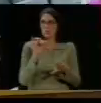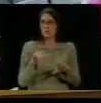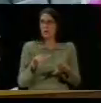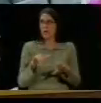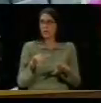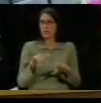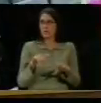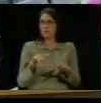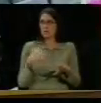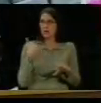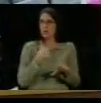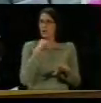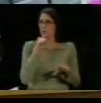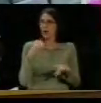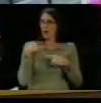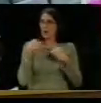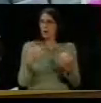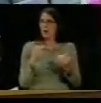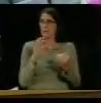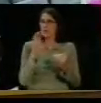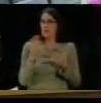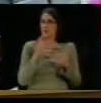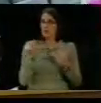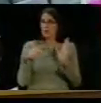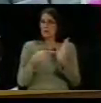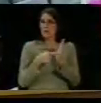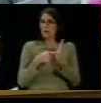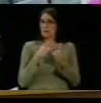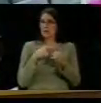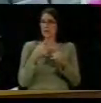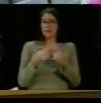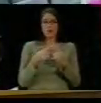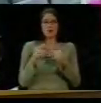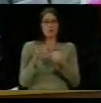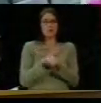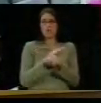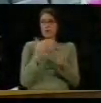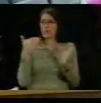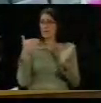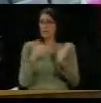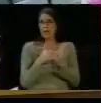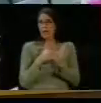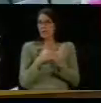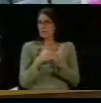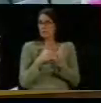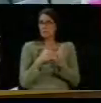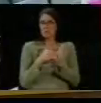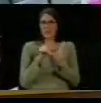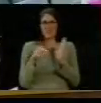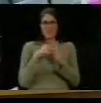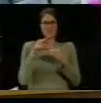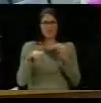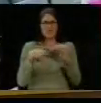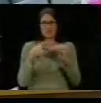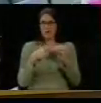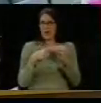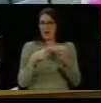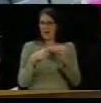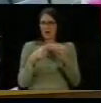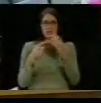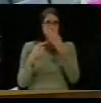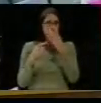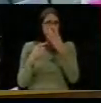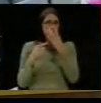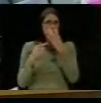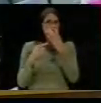haven't. And if you do this, then you're totally going against. This is about like finger